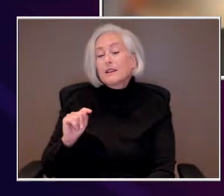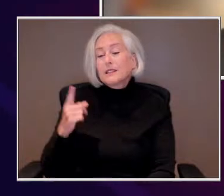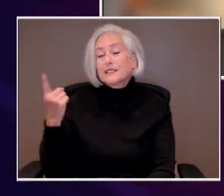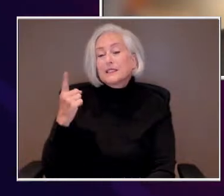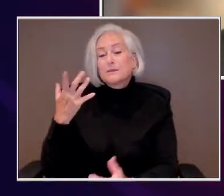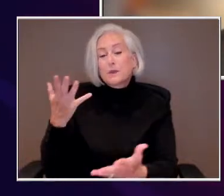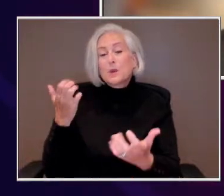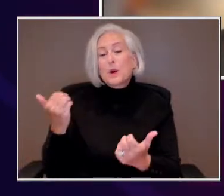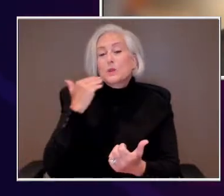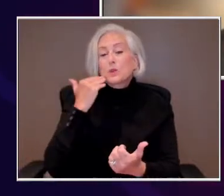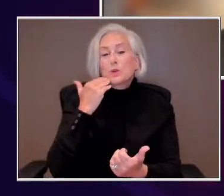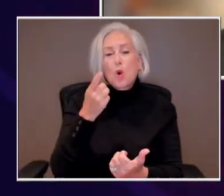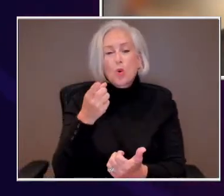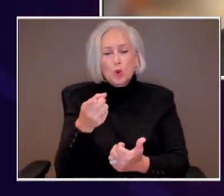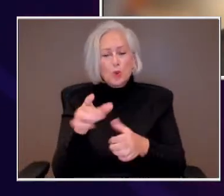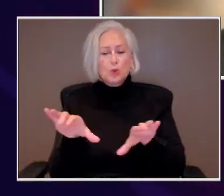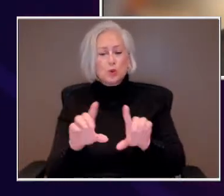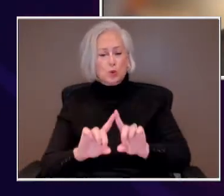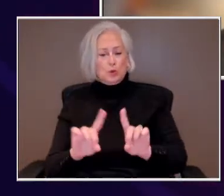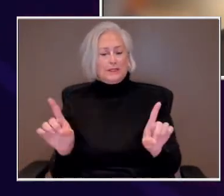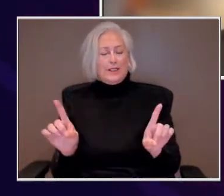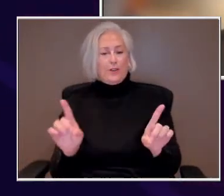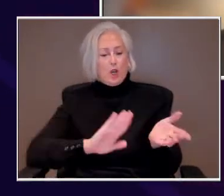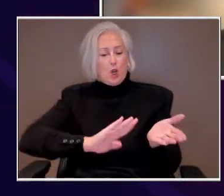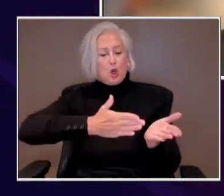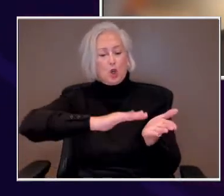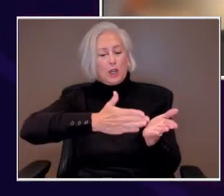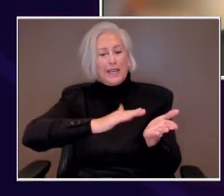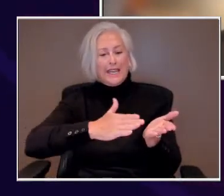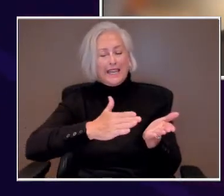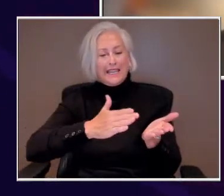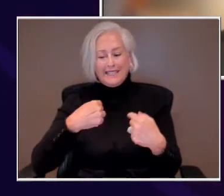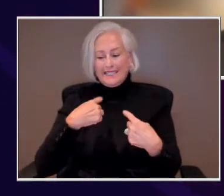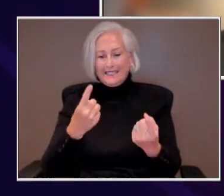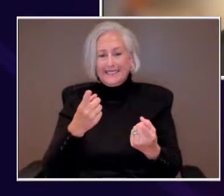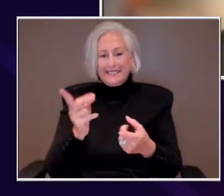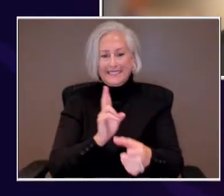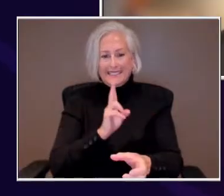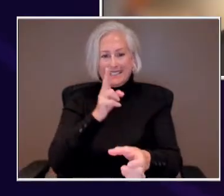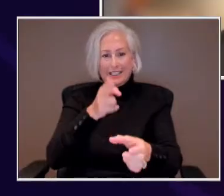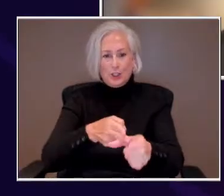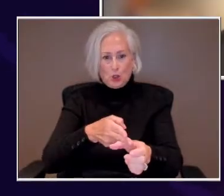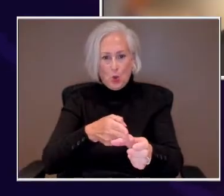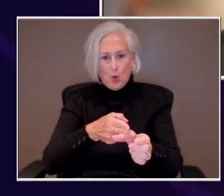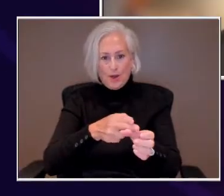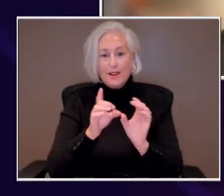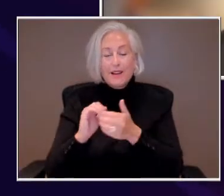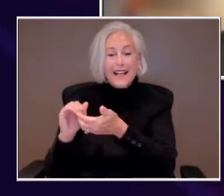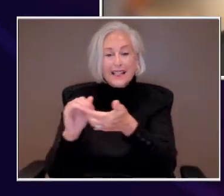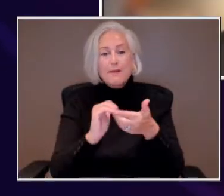differently cooking-wise since Vern joined the CARE Collaborative? And she wants to know where you get your recipes.